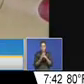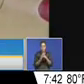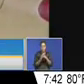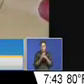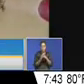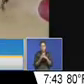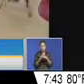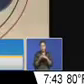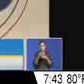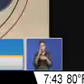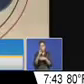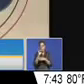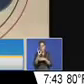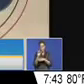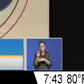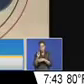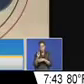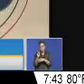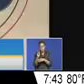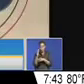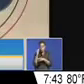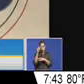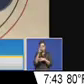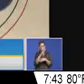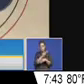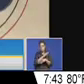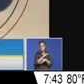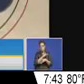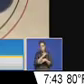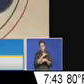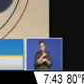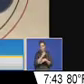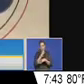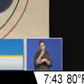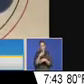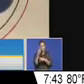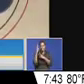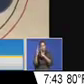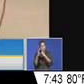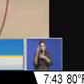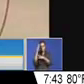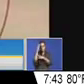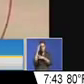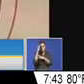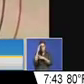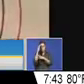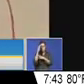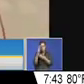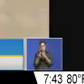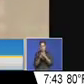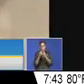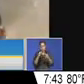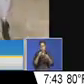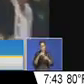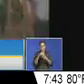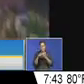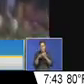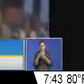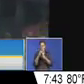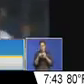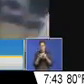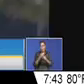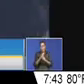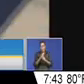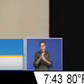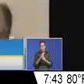State 72-53, Yolette McPhee-McCoon and her Ole Miss Lady Rebels know that there will be some growing pains this year with having such a